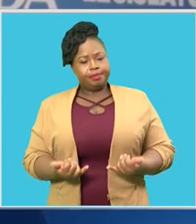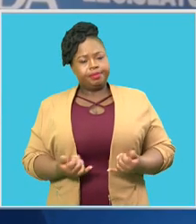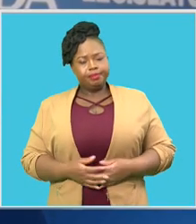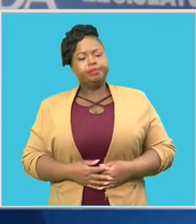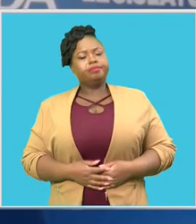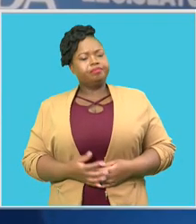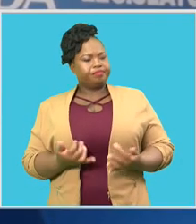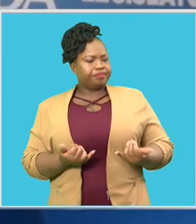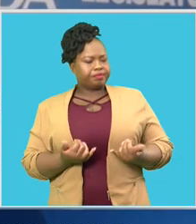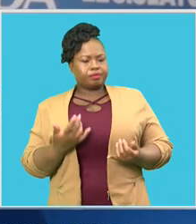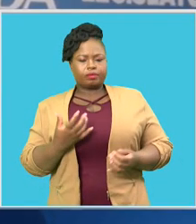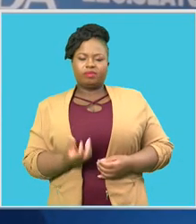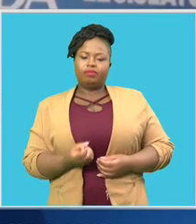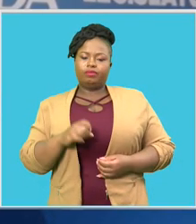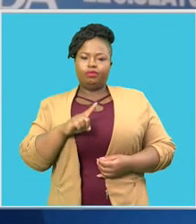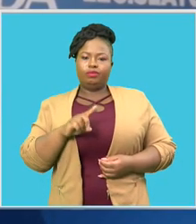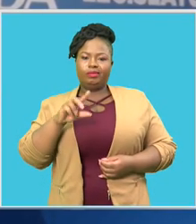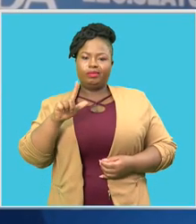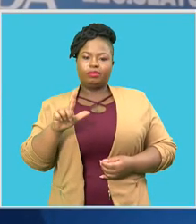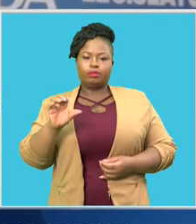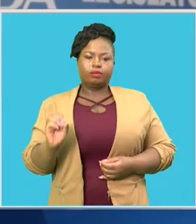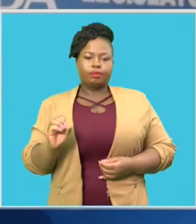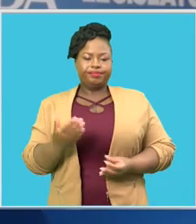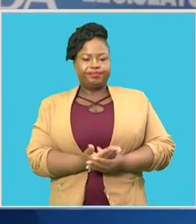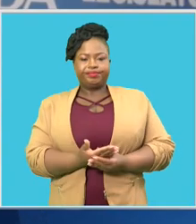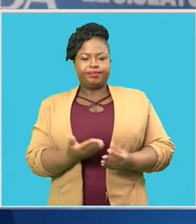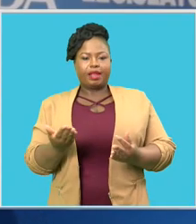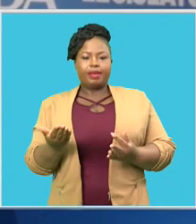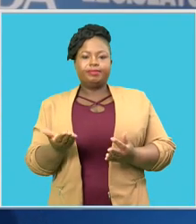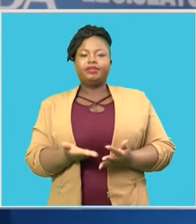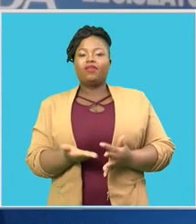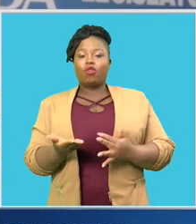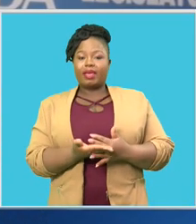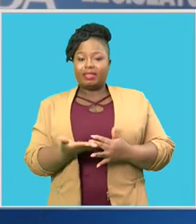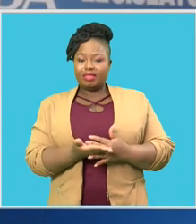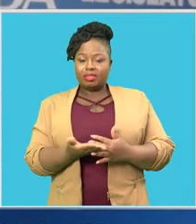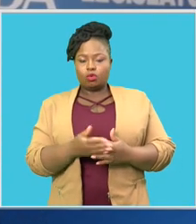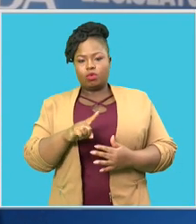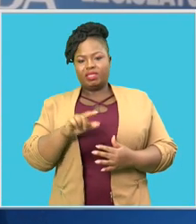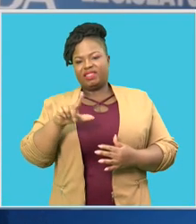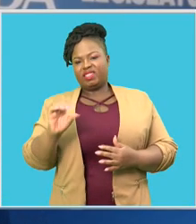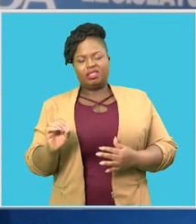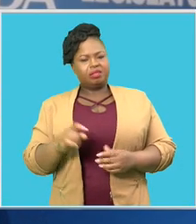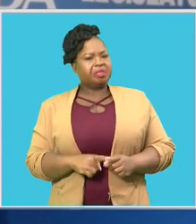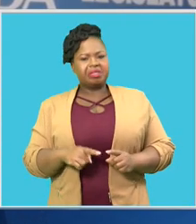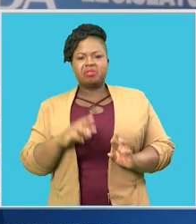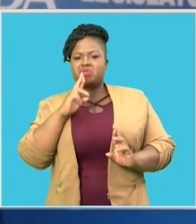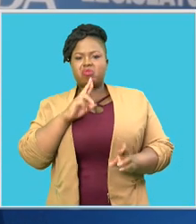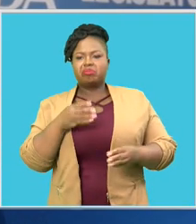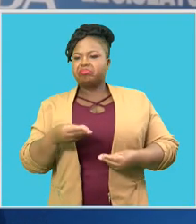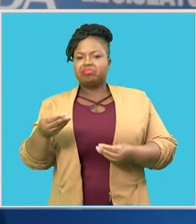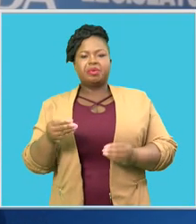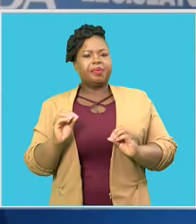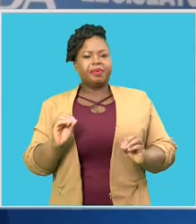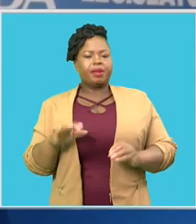realized that we are sitting with 170 cases and forensic investigating reports that haven't been released. The